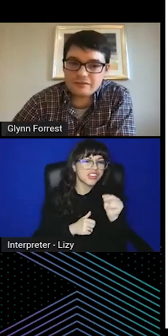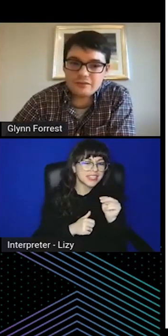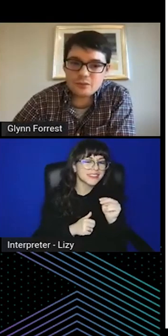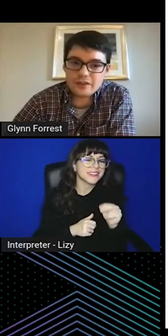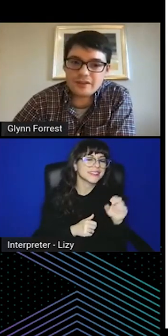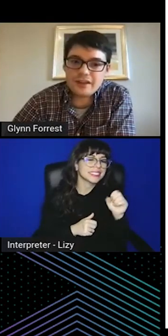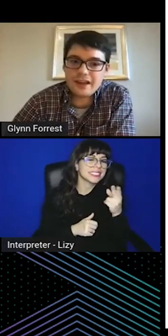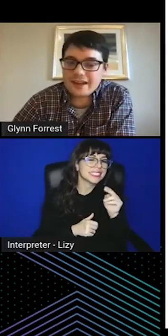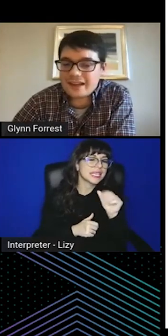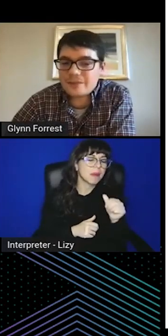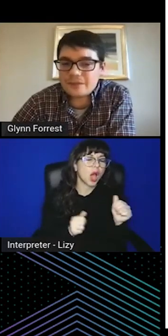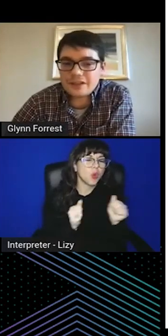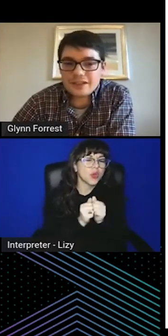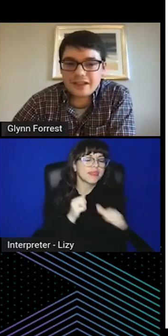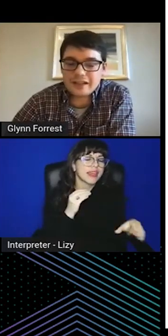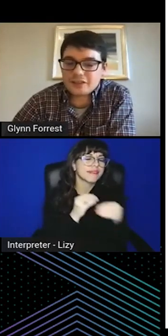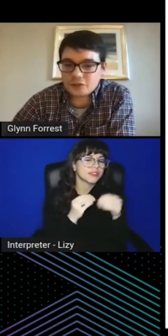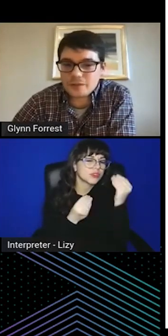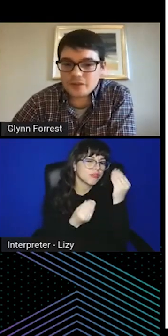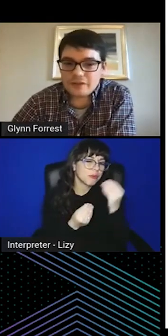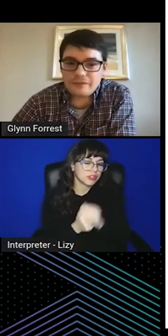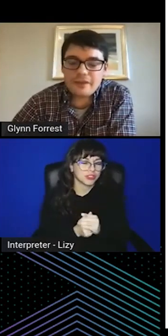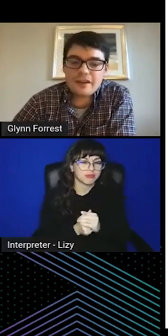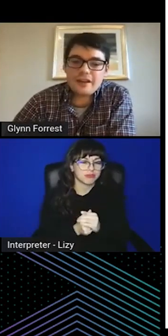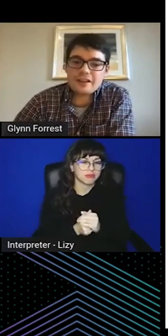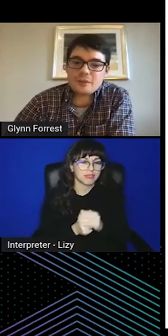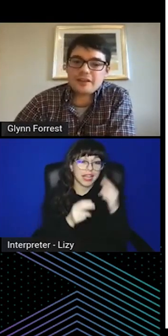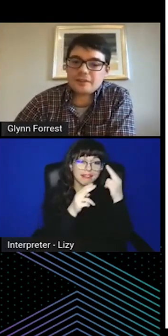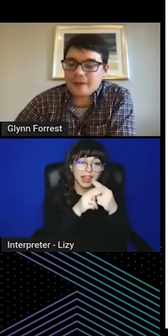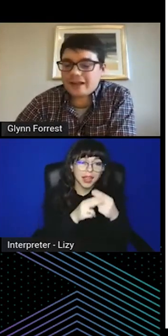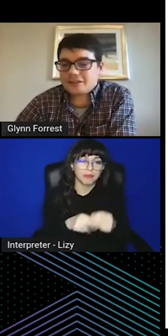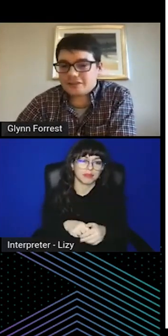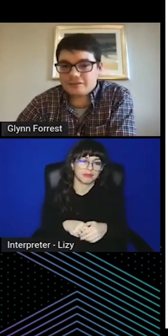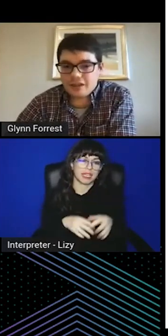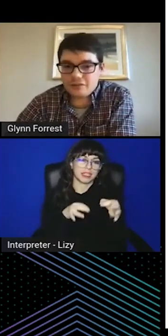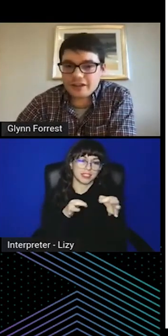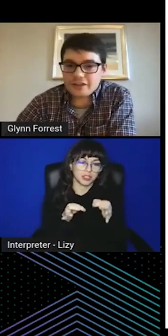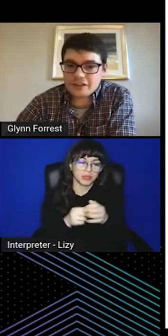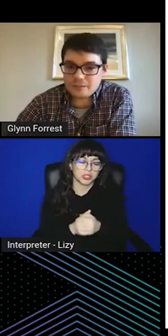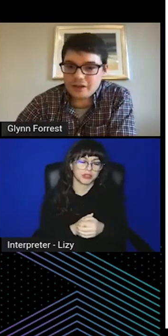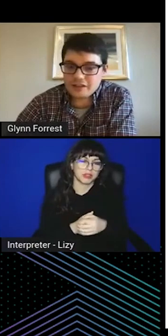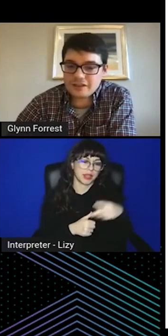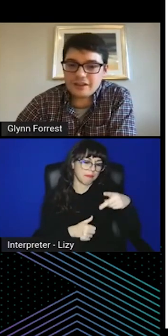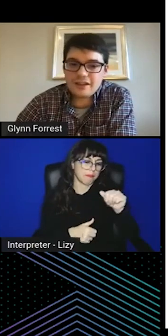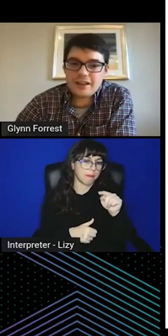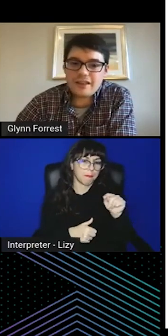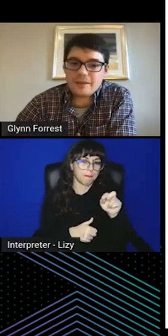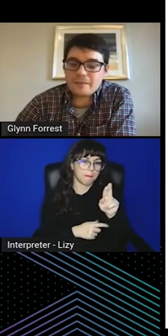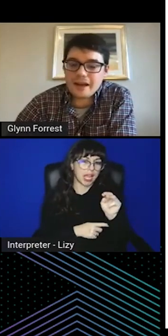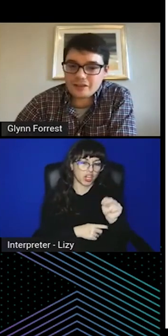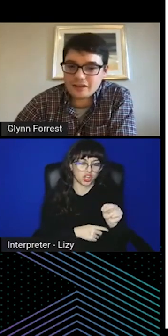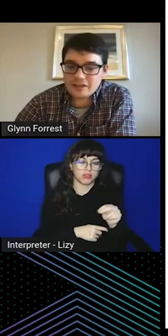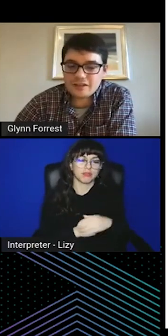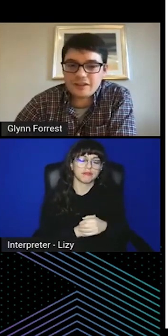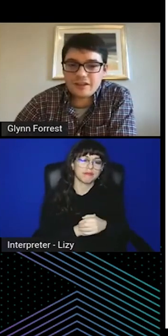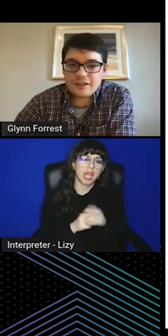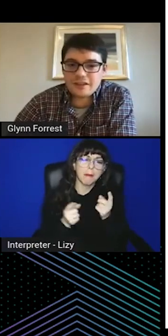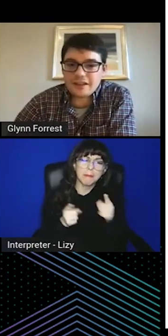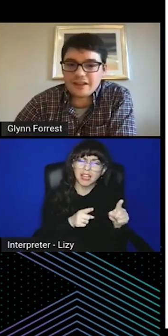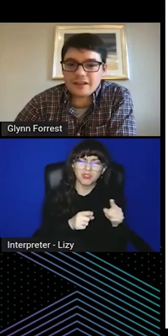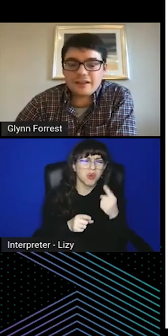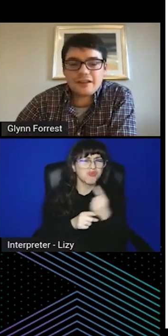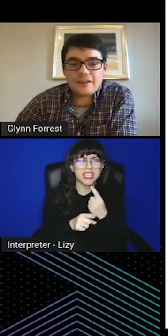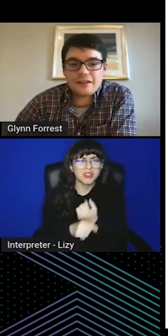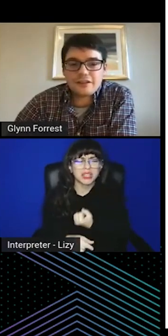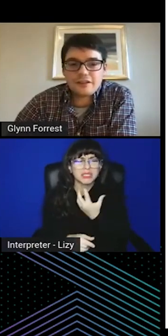information, with a name and a description, as well as a pattern, a regular expression that matches